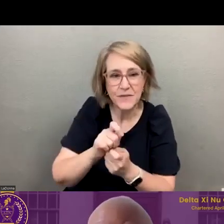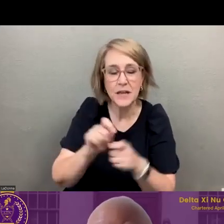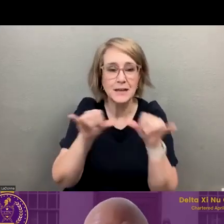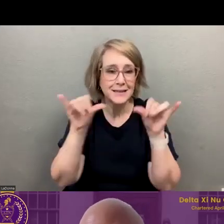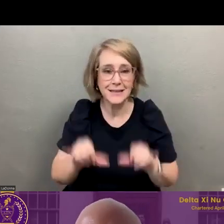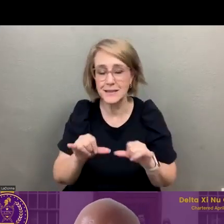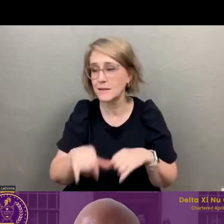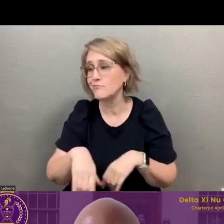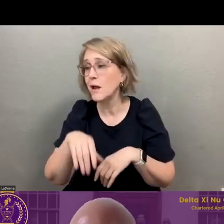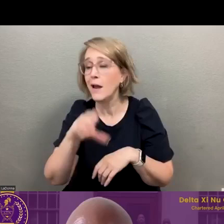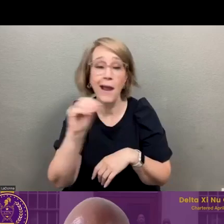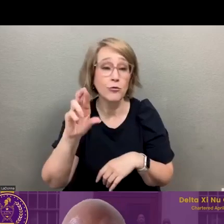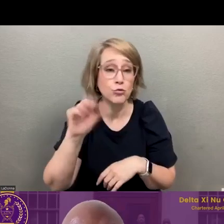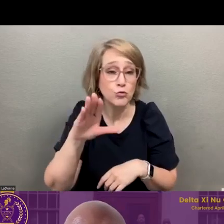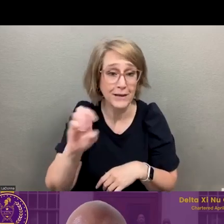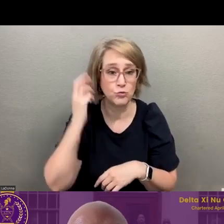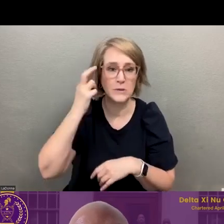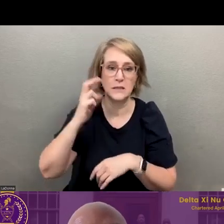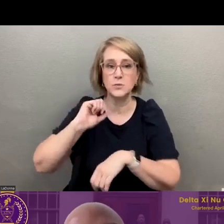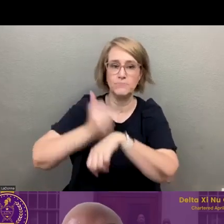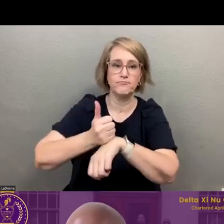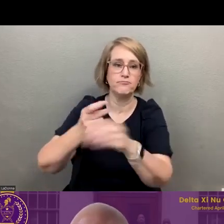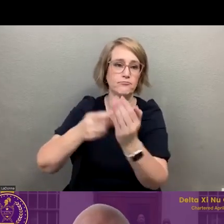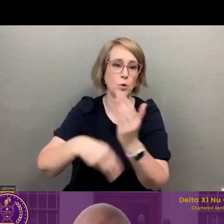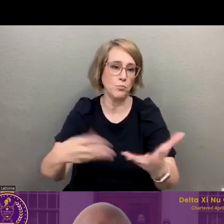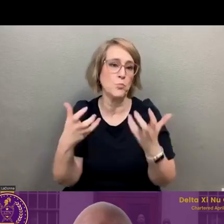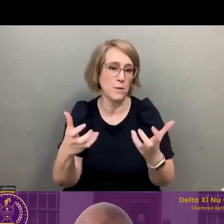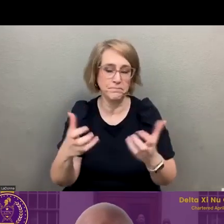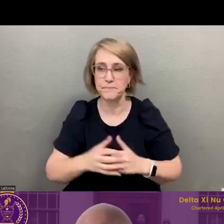Black communities. Next slide.